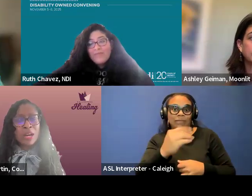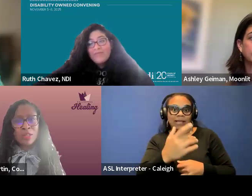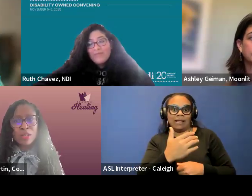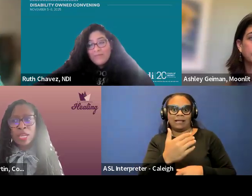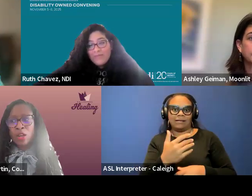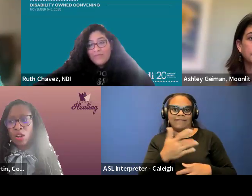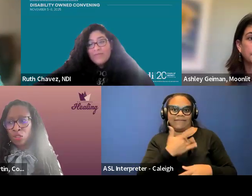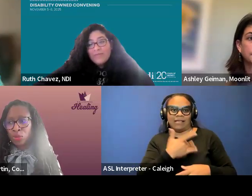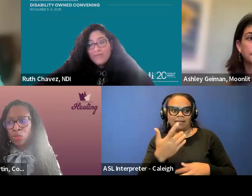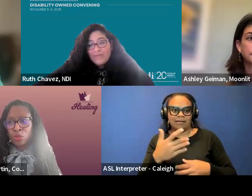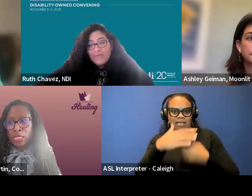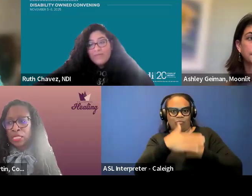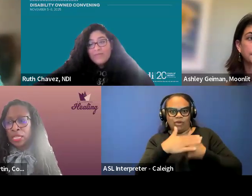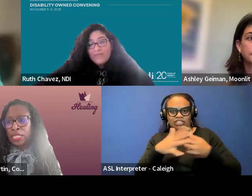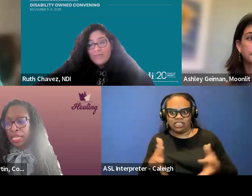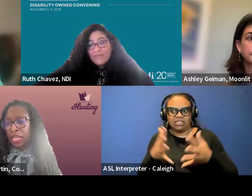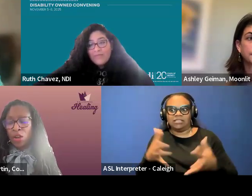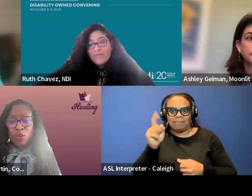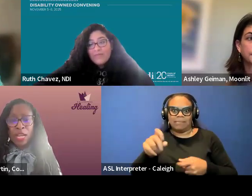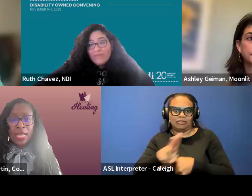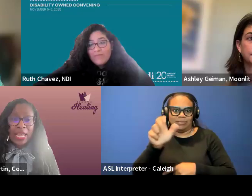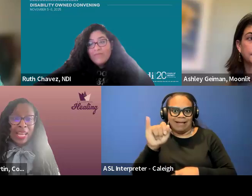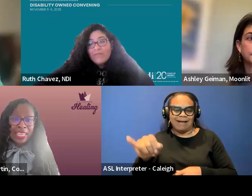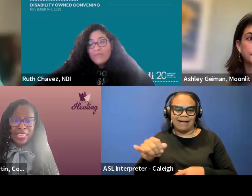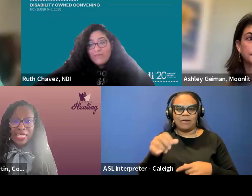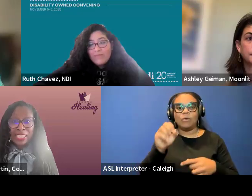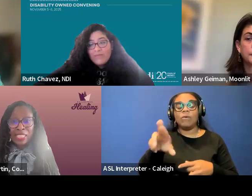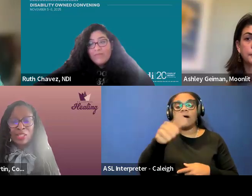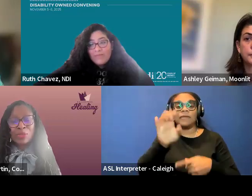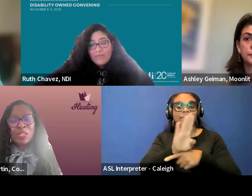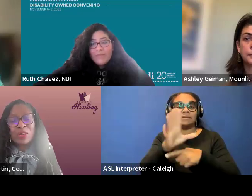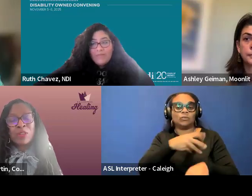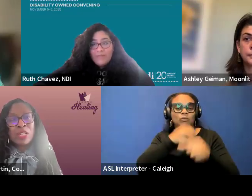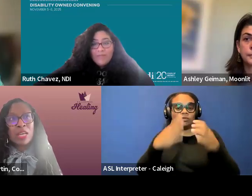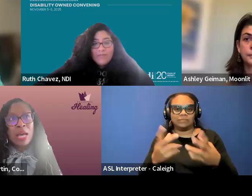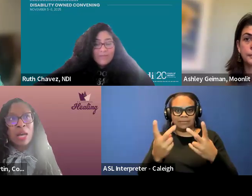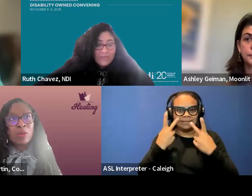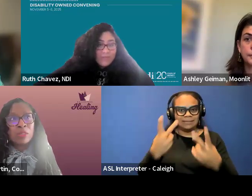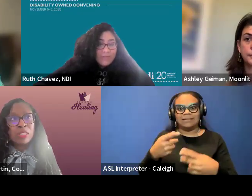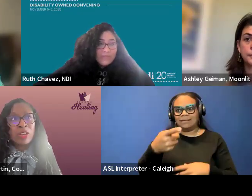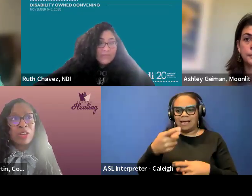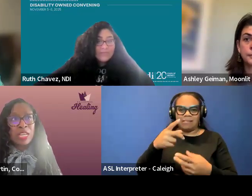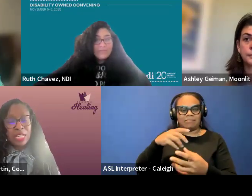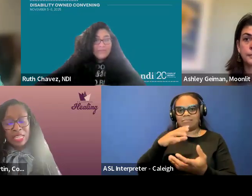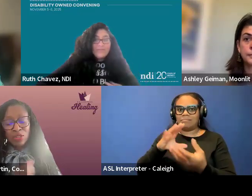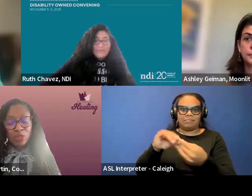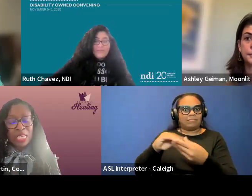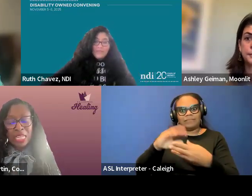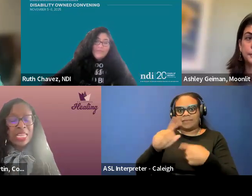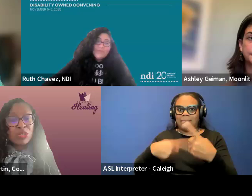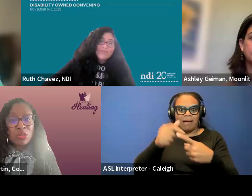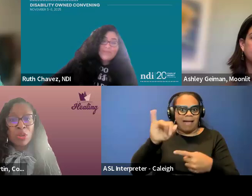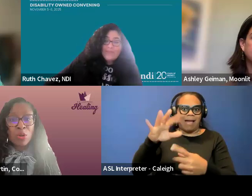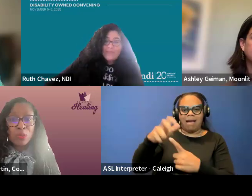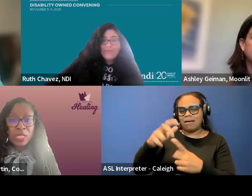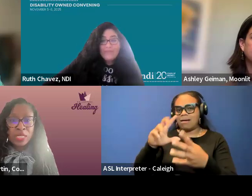and other like entrepreneurs saying how great AI is in terms of how they're